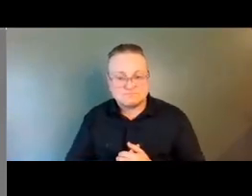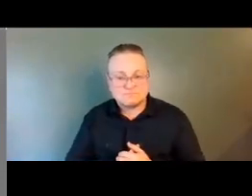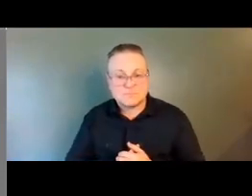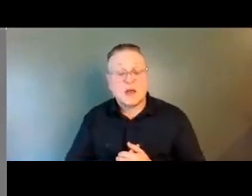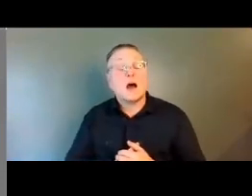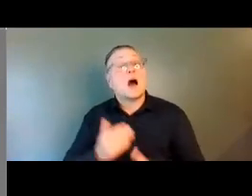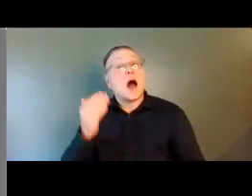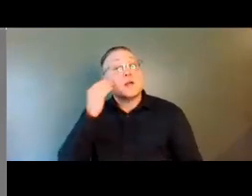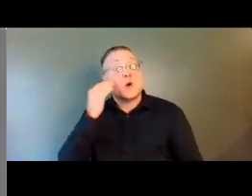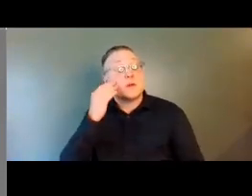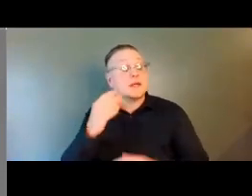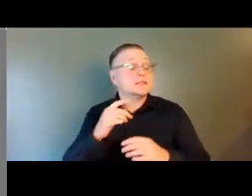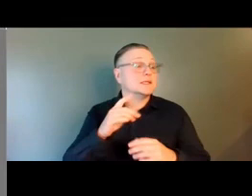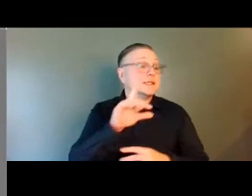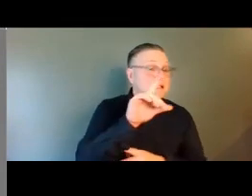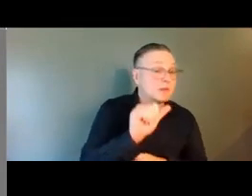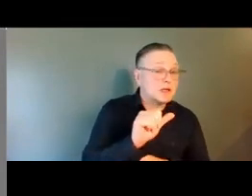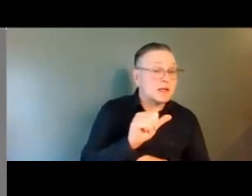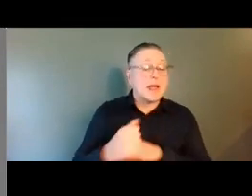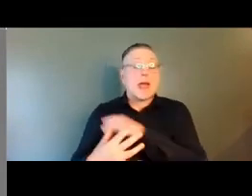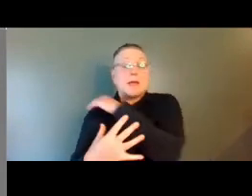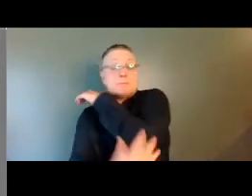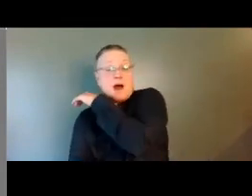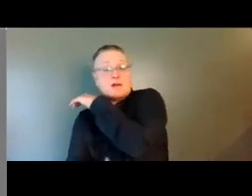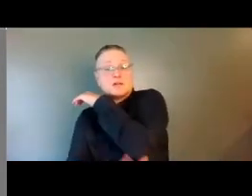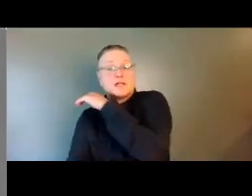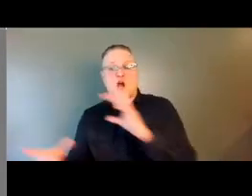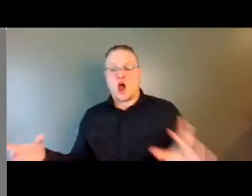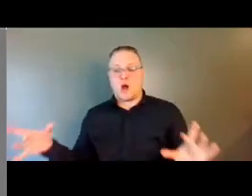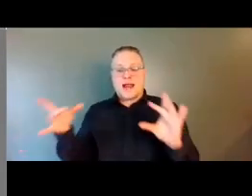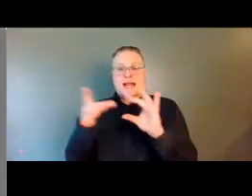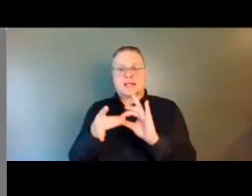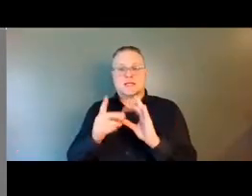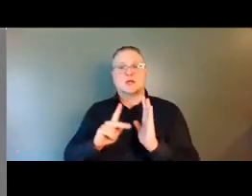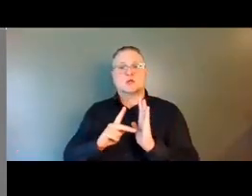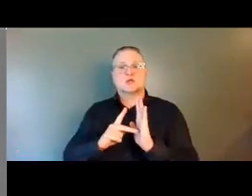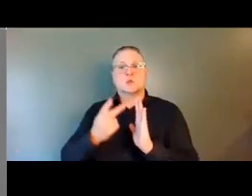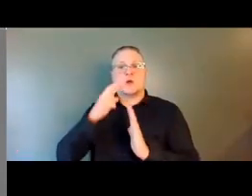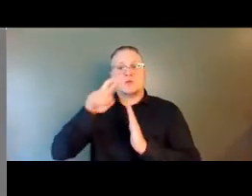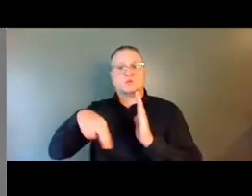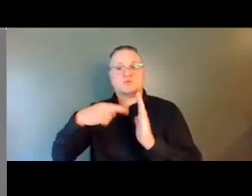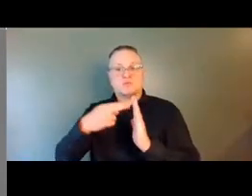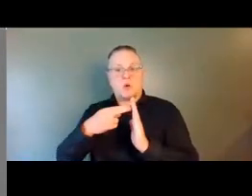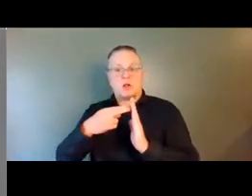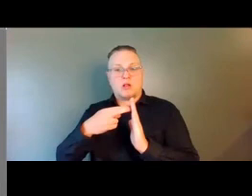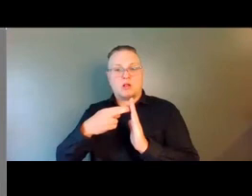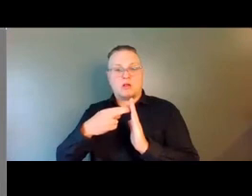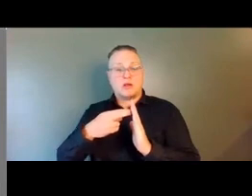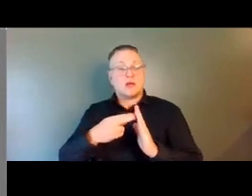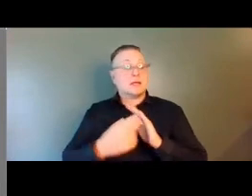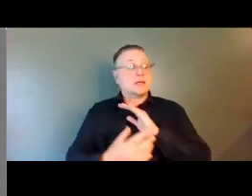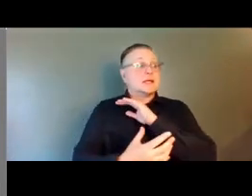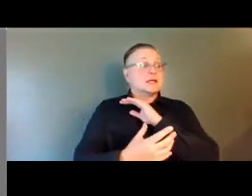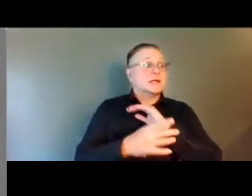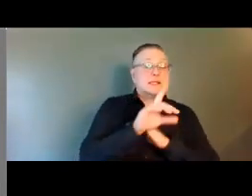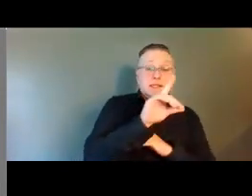go hand in hand and play a dual role as a cause and effect. So disability leads to poverty